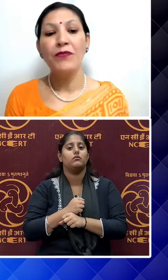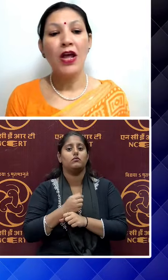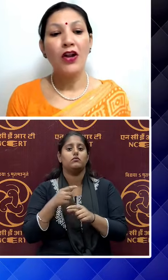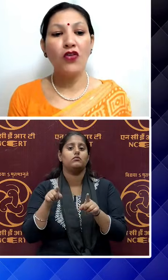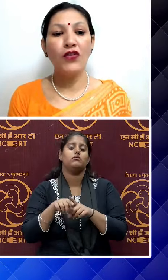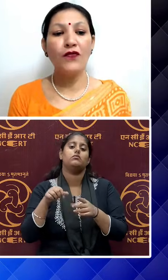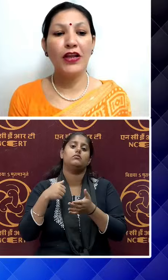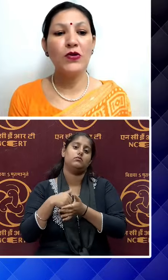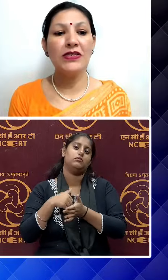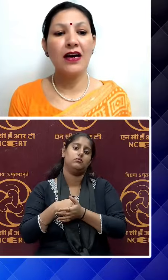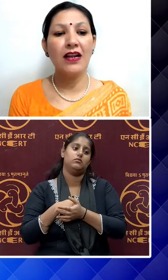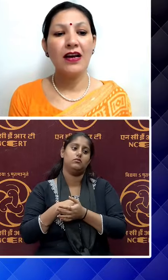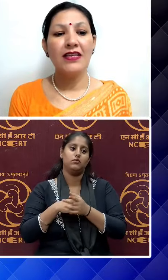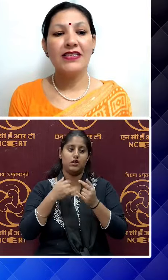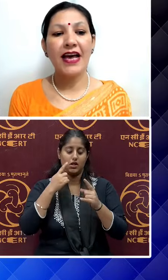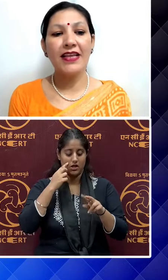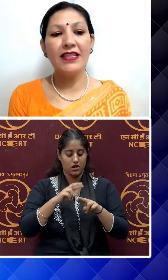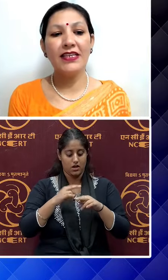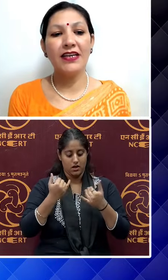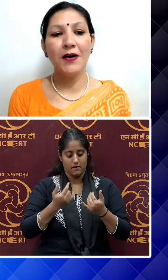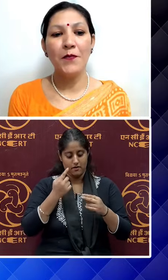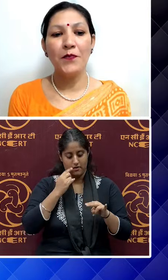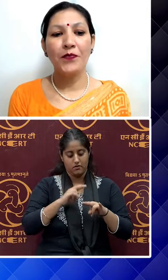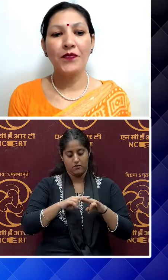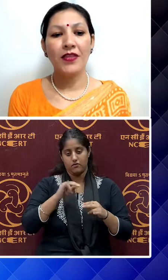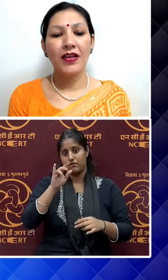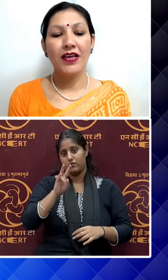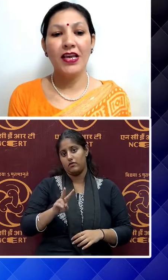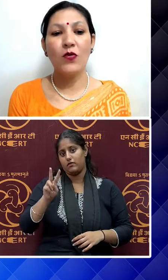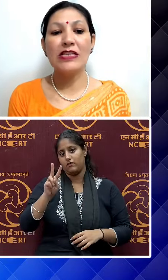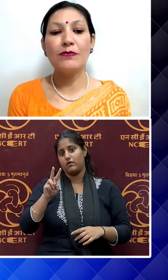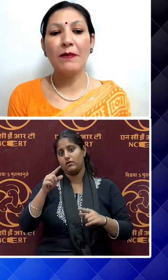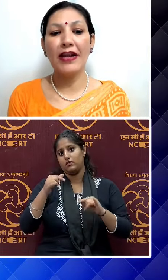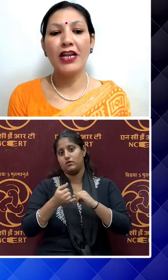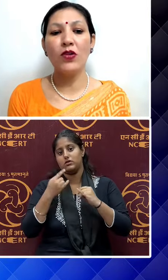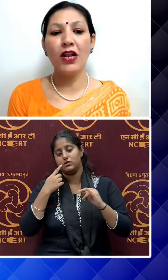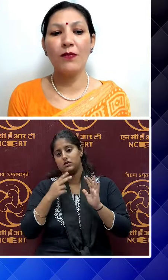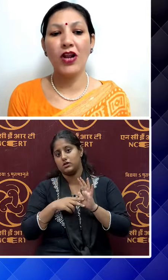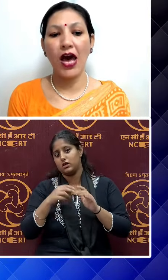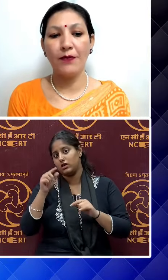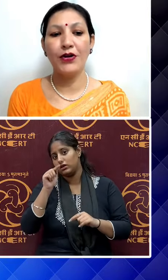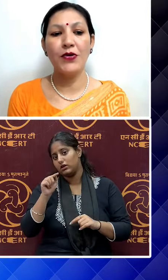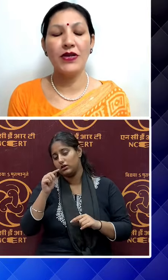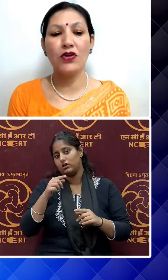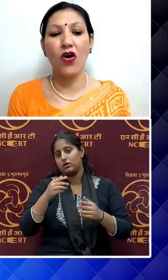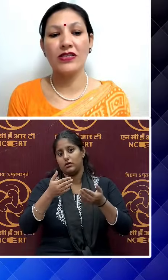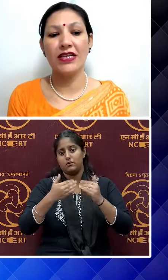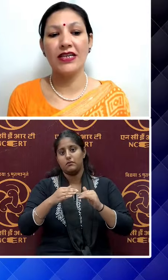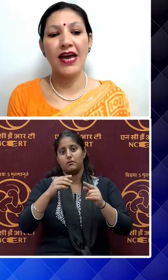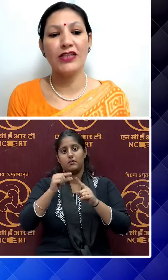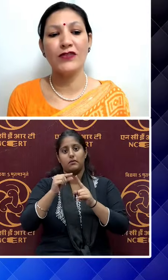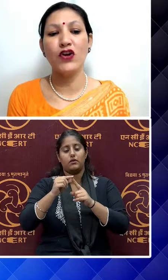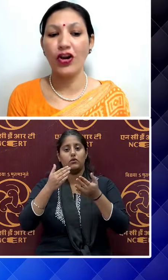base. Now the values are sine theta equals perpendicular upon hypotenuse cos theta, as we already